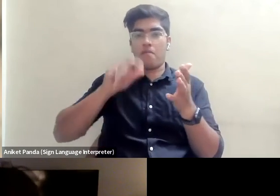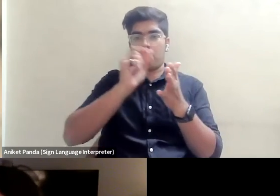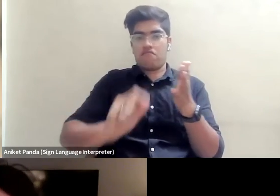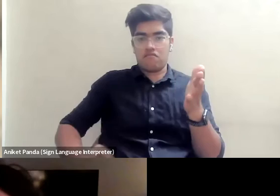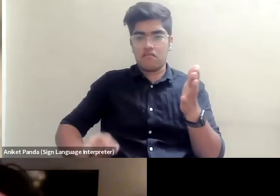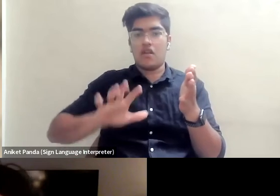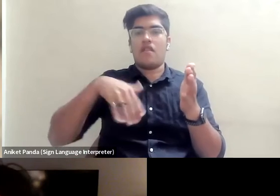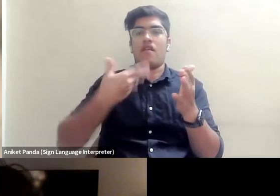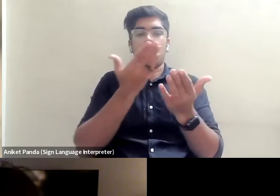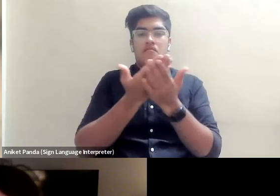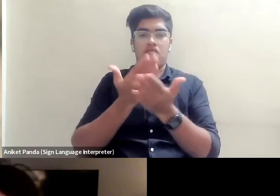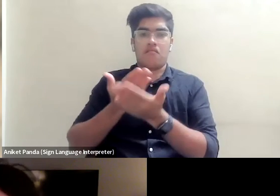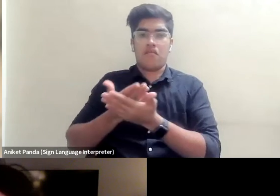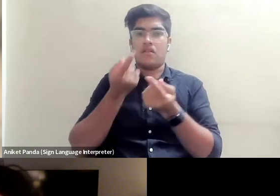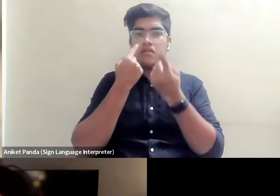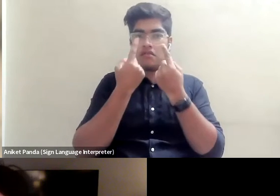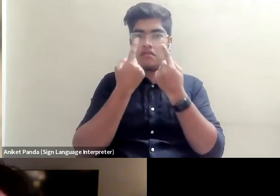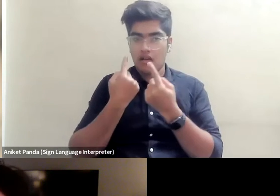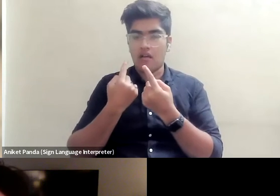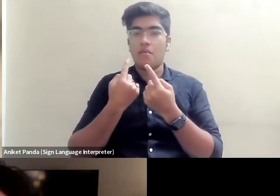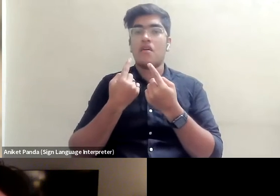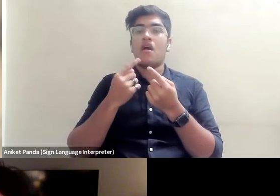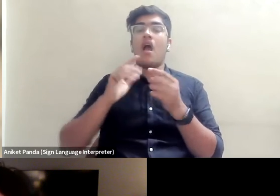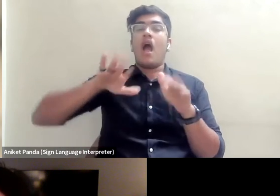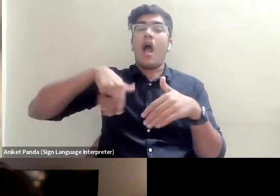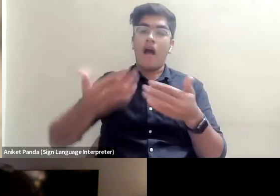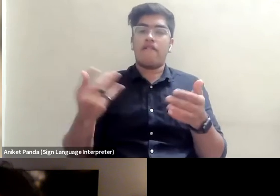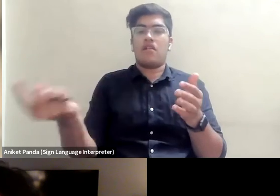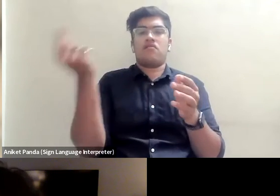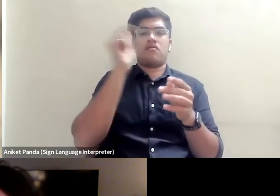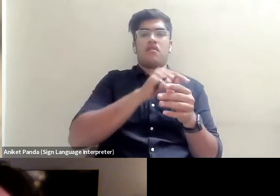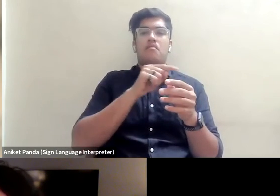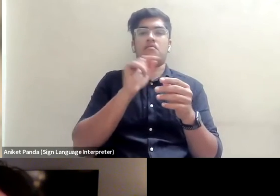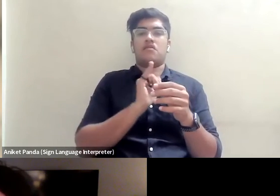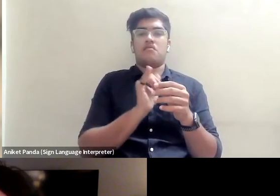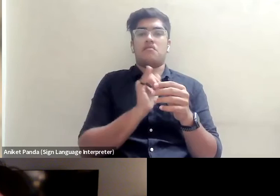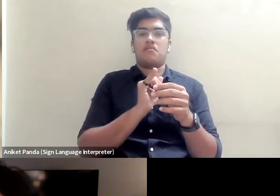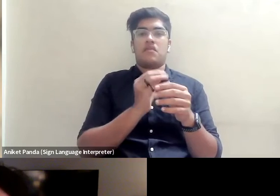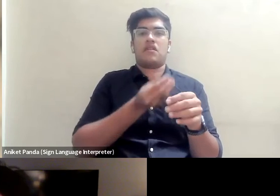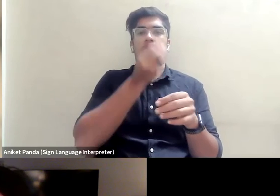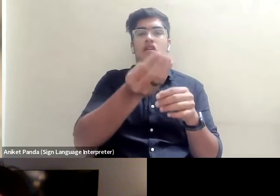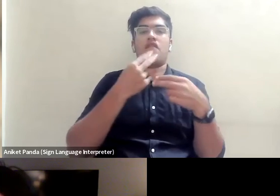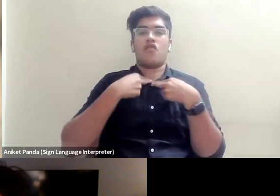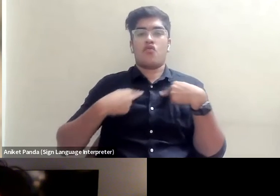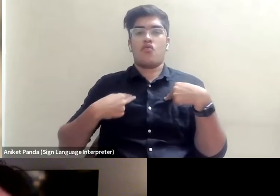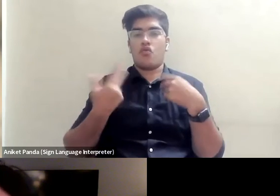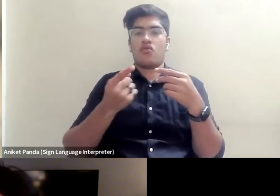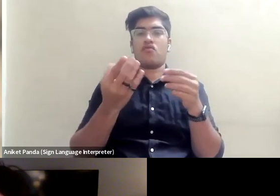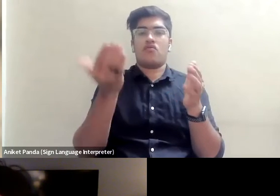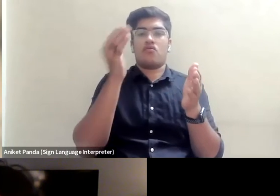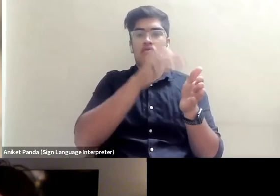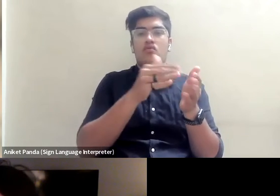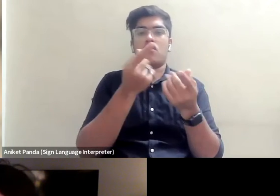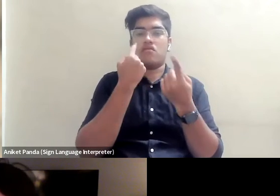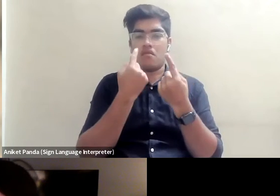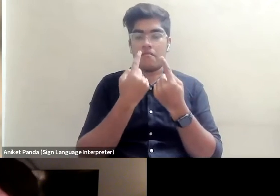check the documents, and only then can you come and give a notice to have them litigate in